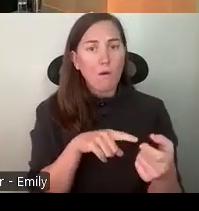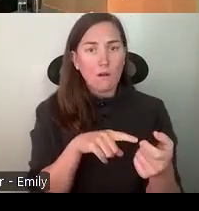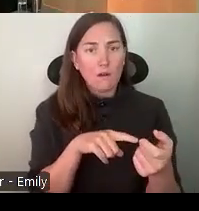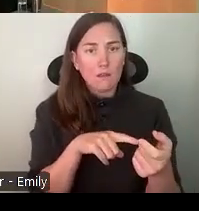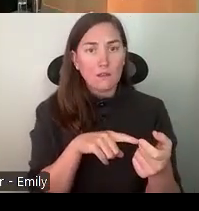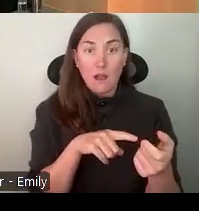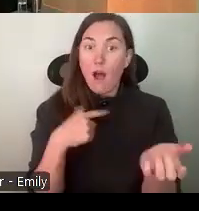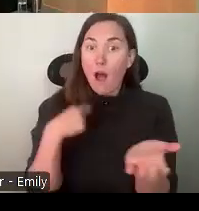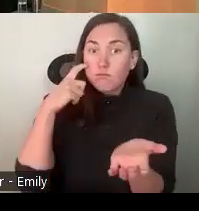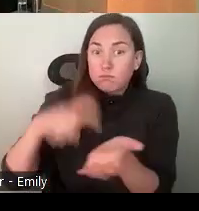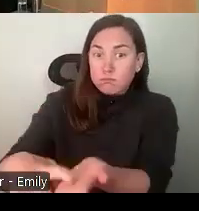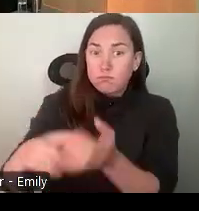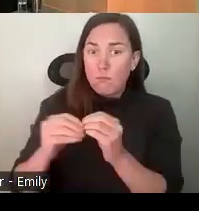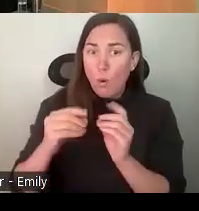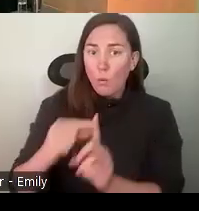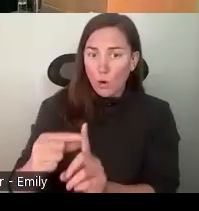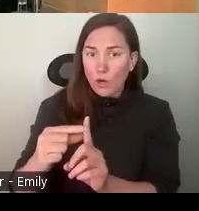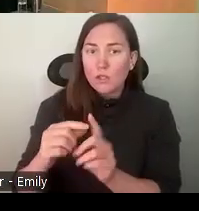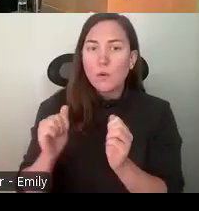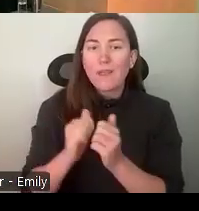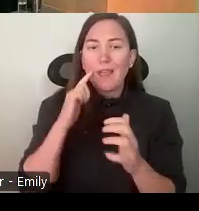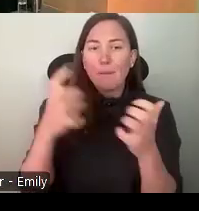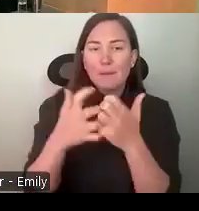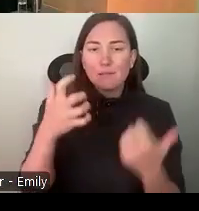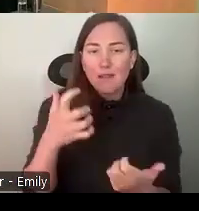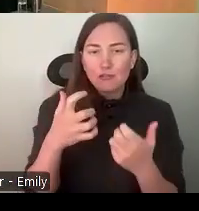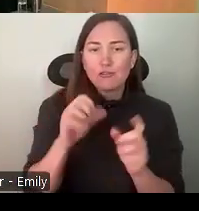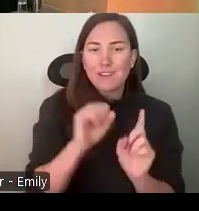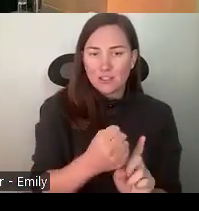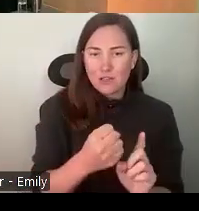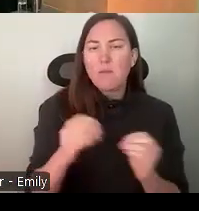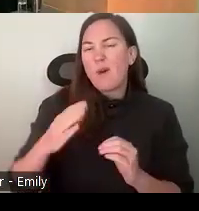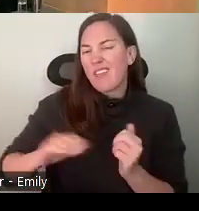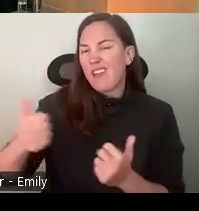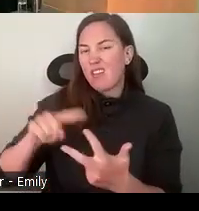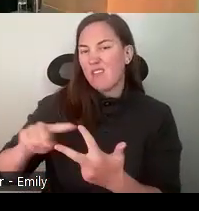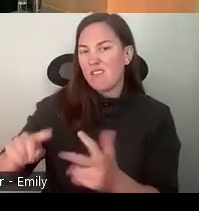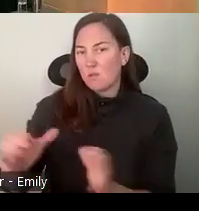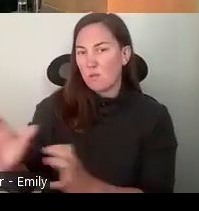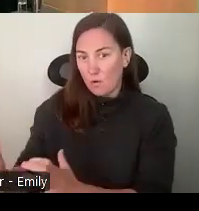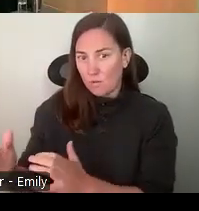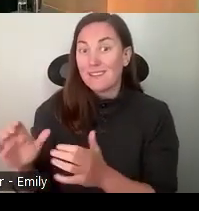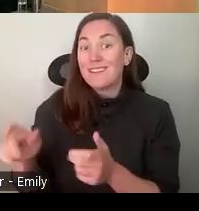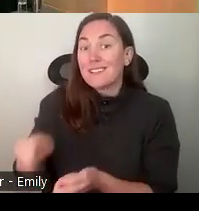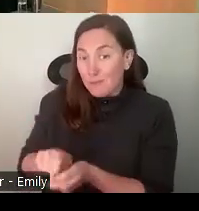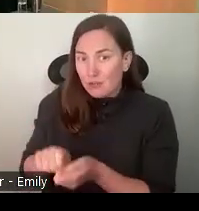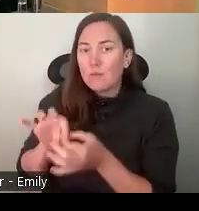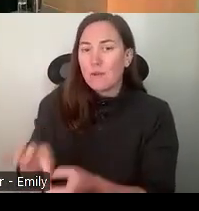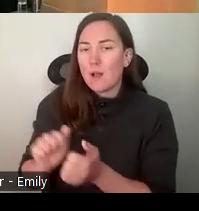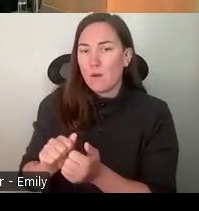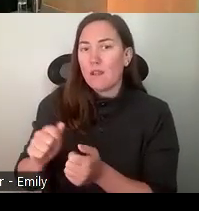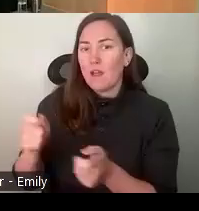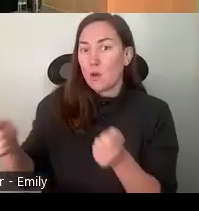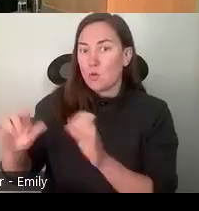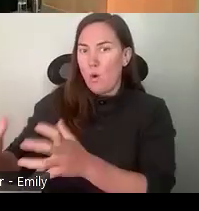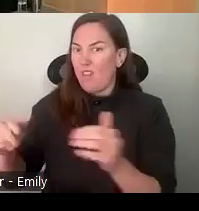that they detected more words in the mismatch condition compared to the other groups, most notably compared to controls. So we